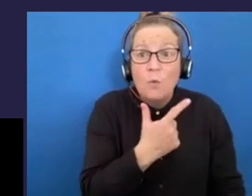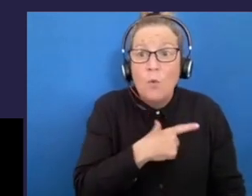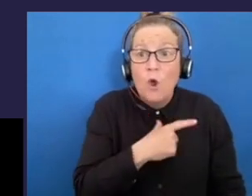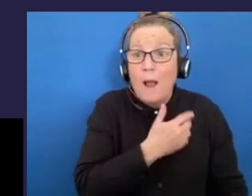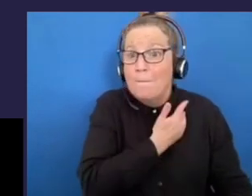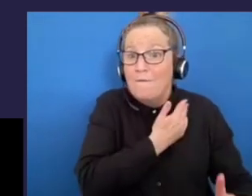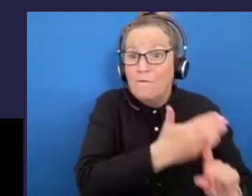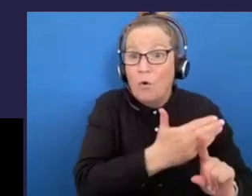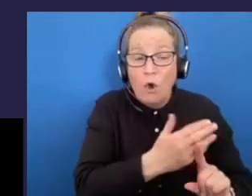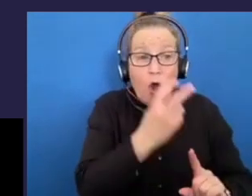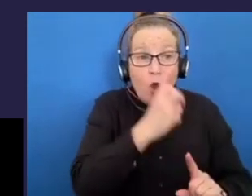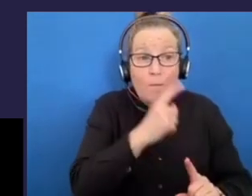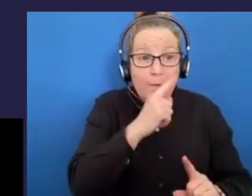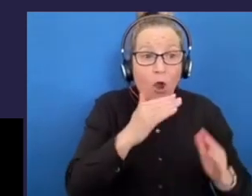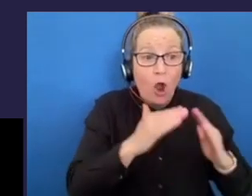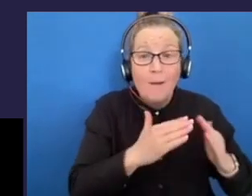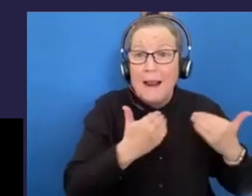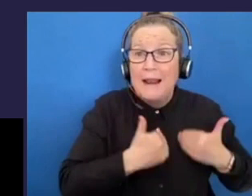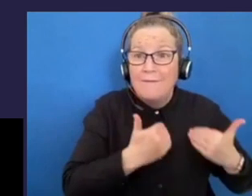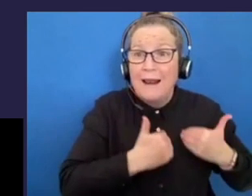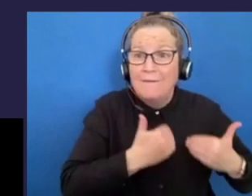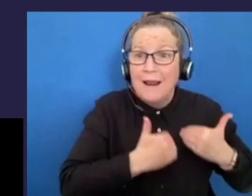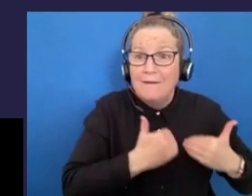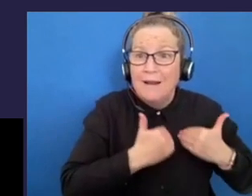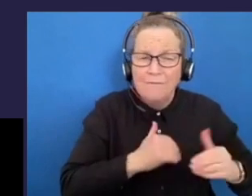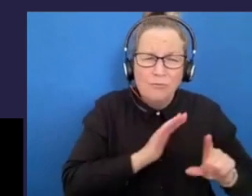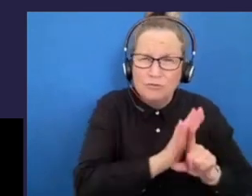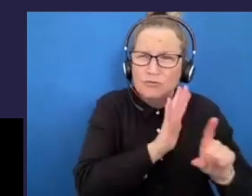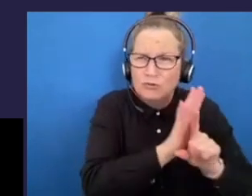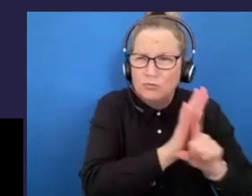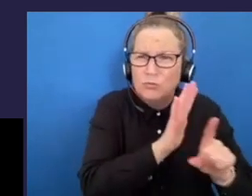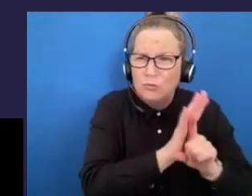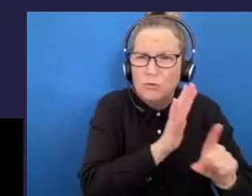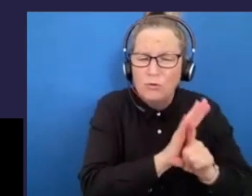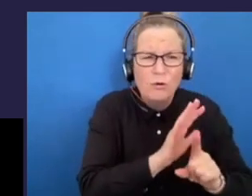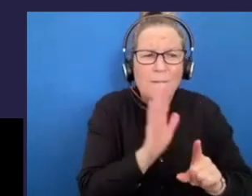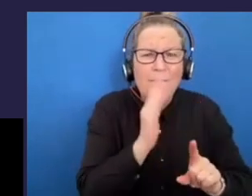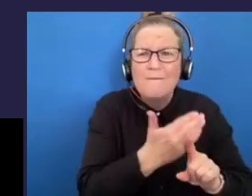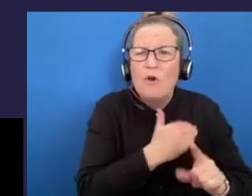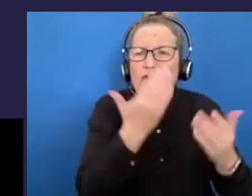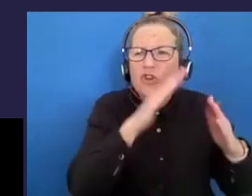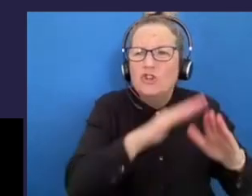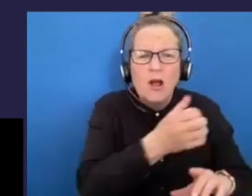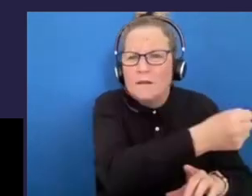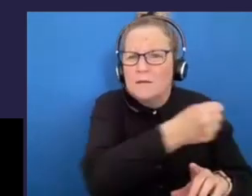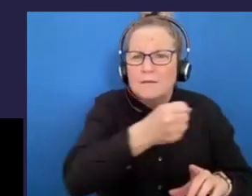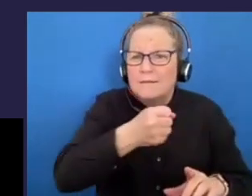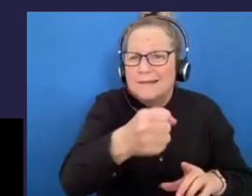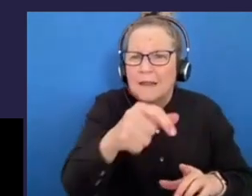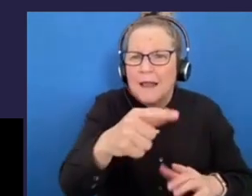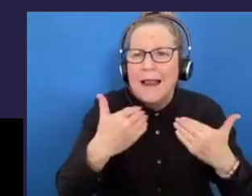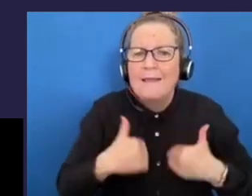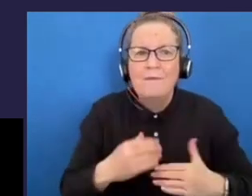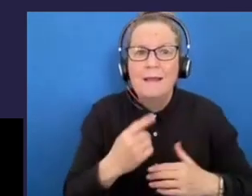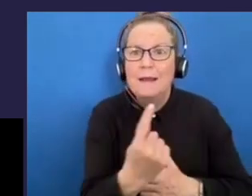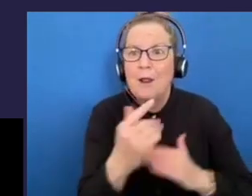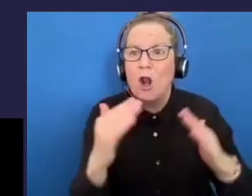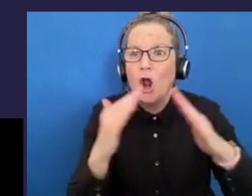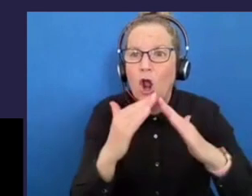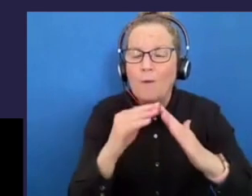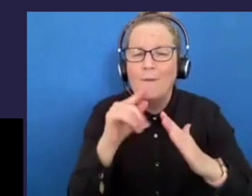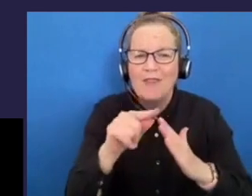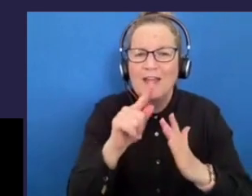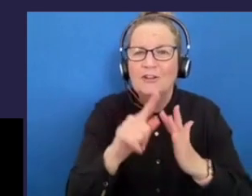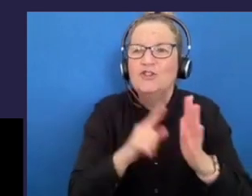own place and be able to make choices for themselves. That would be joy rather than fun. Next slide,